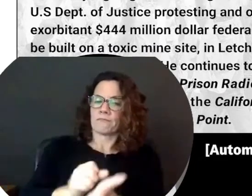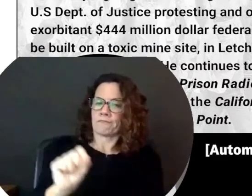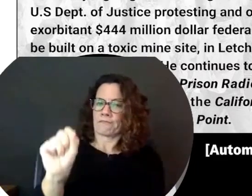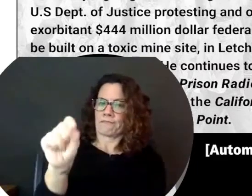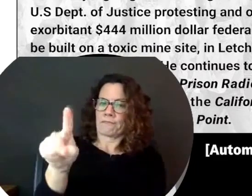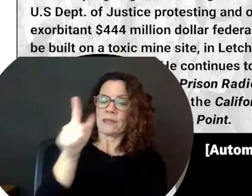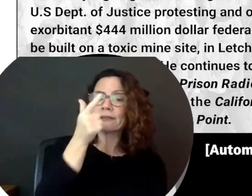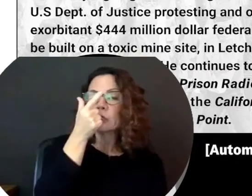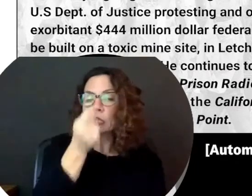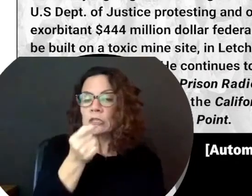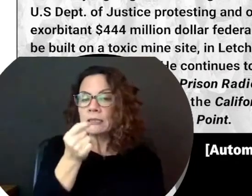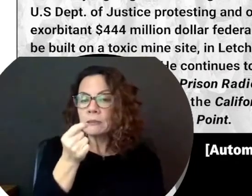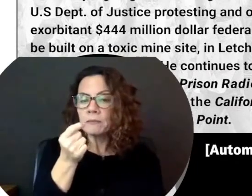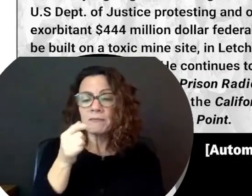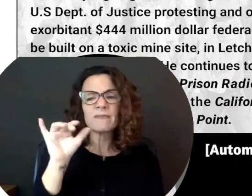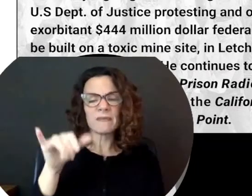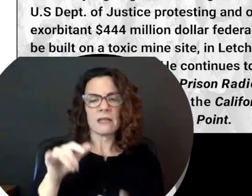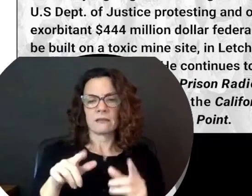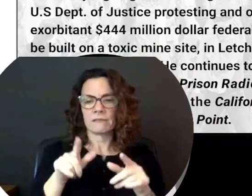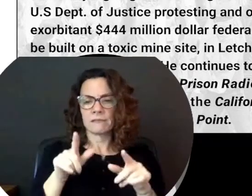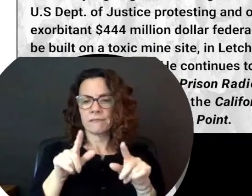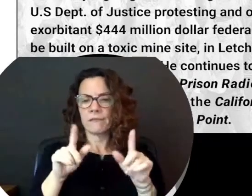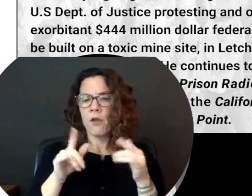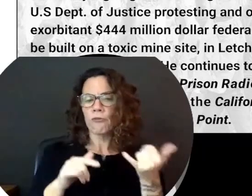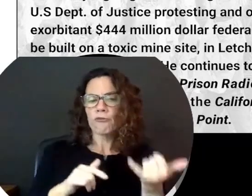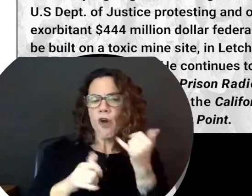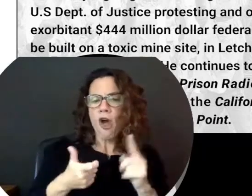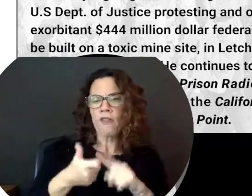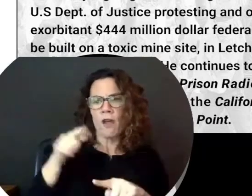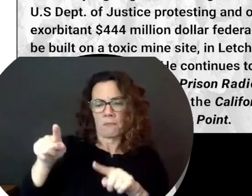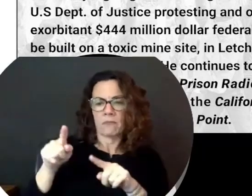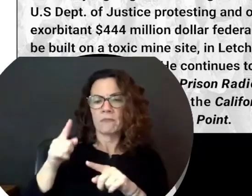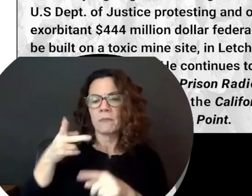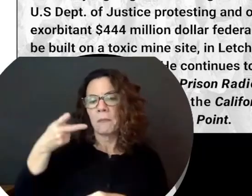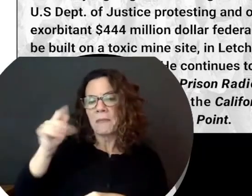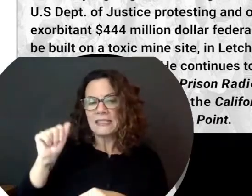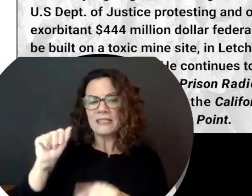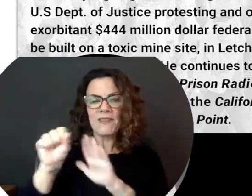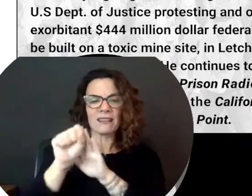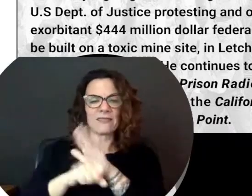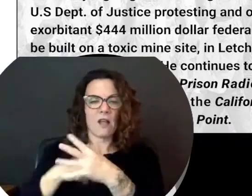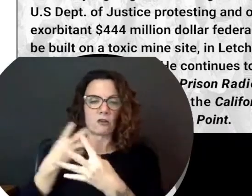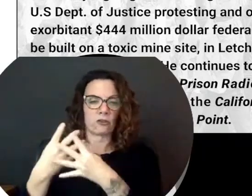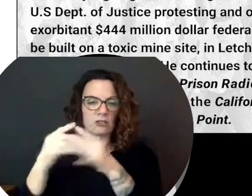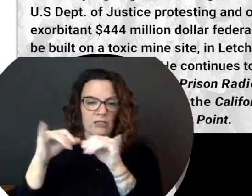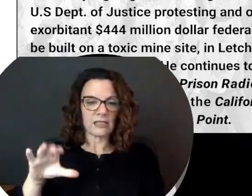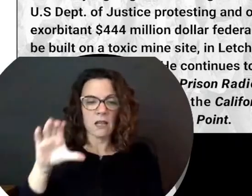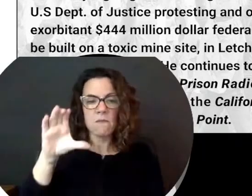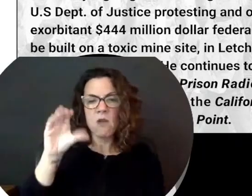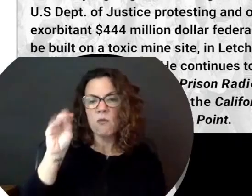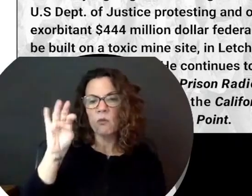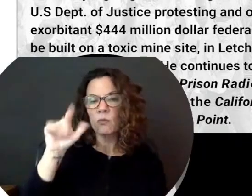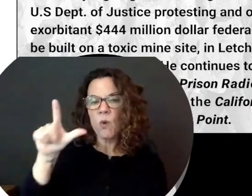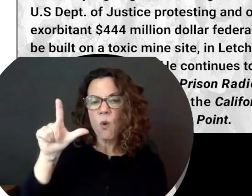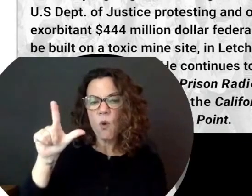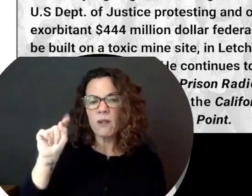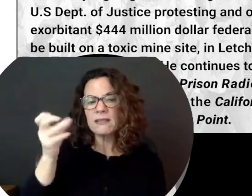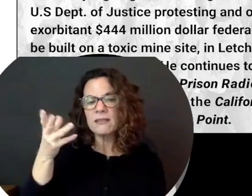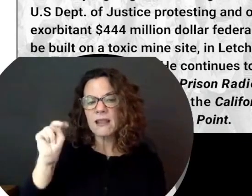Correctional Institution, Cole Township. This call is subject to recording and monitoring. 3, 2,